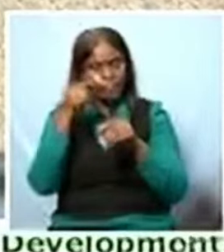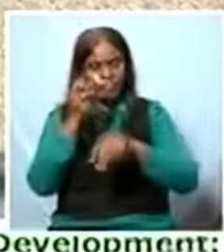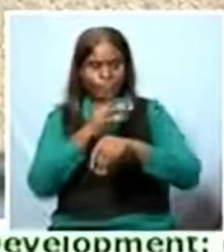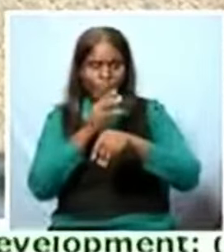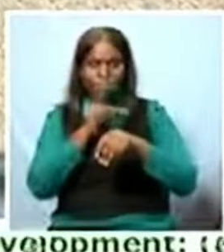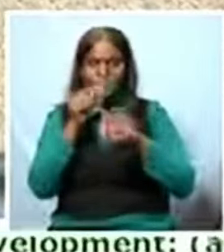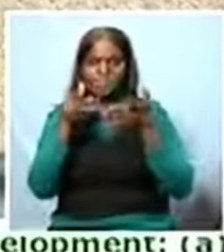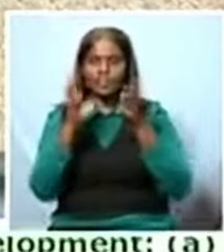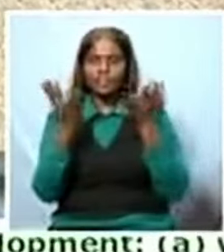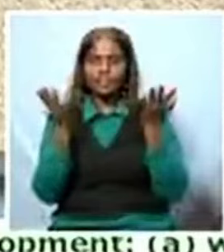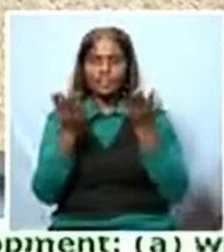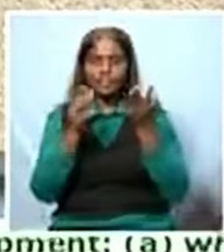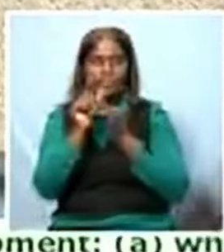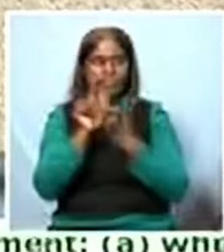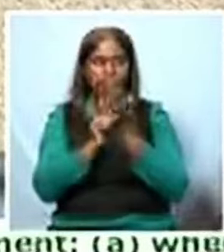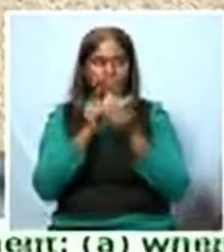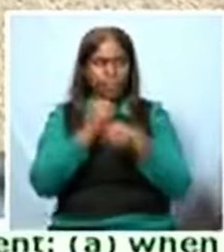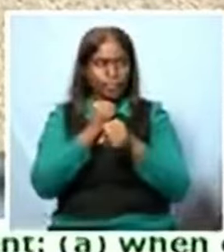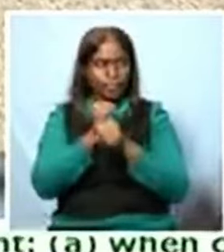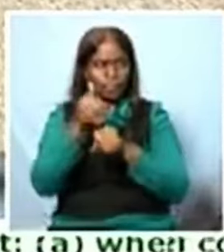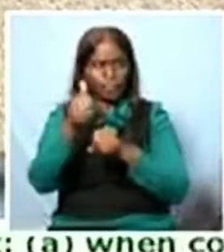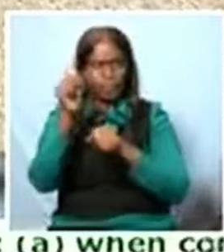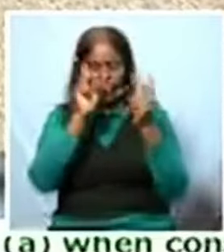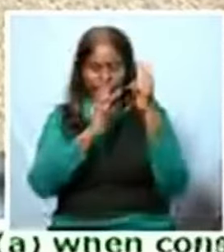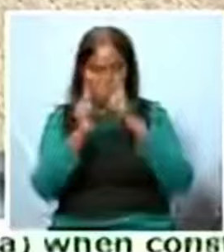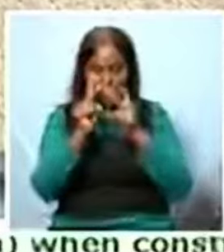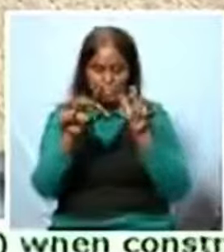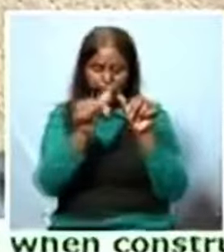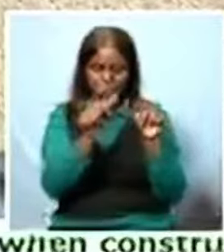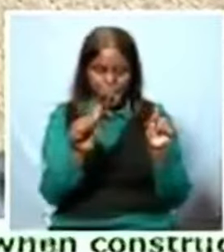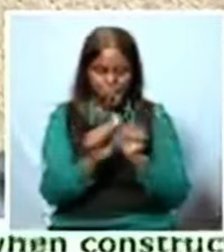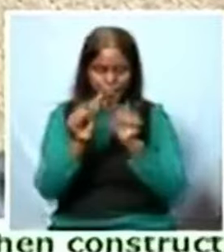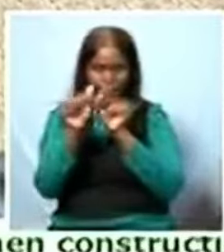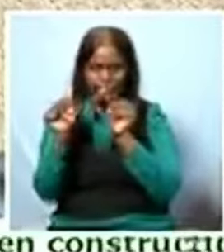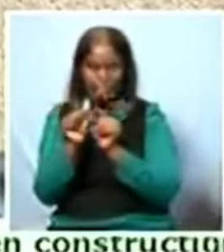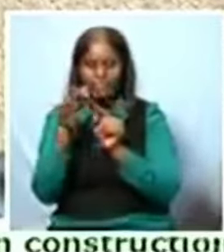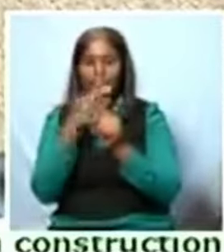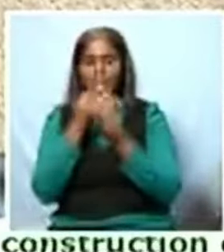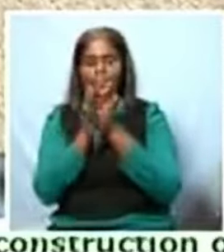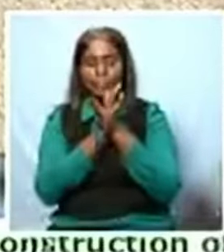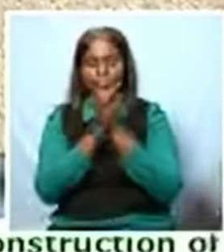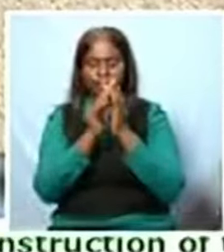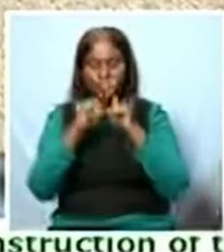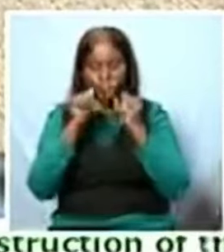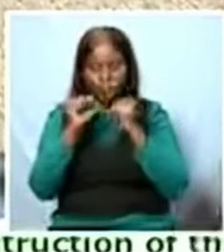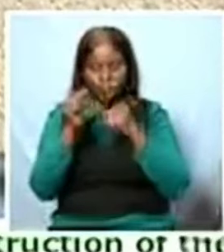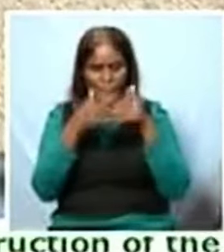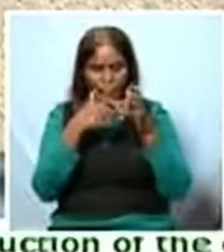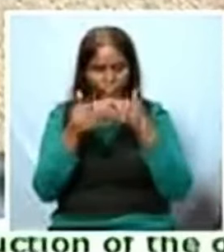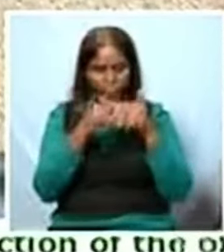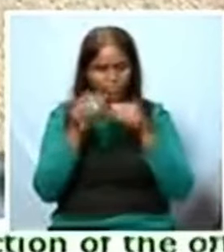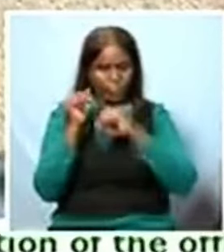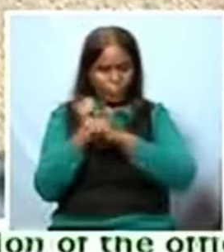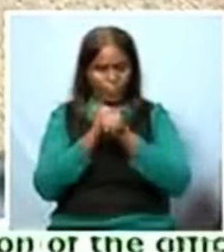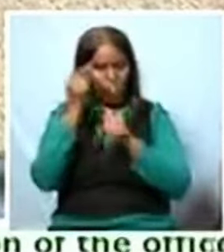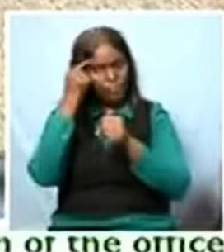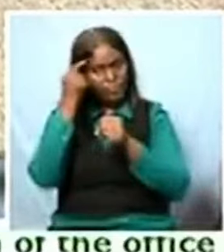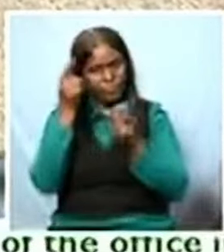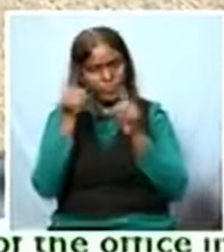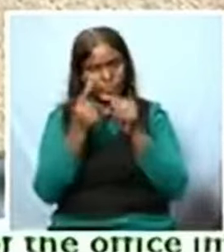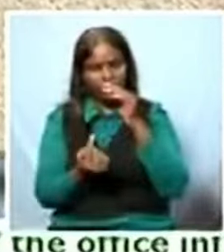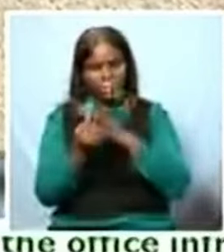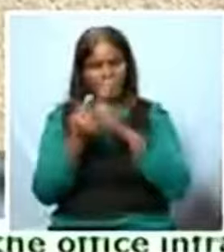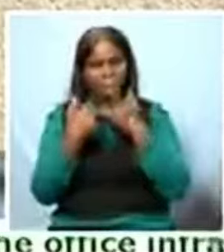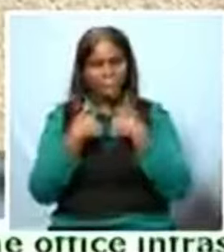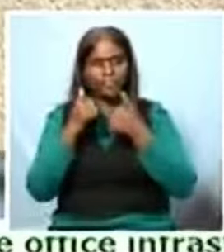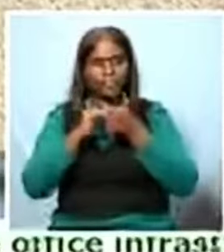not to allow lawmakers to visit the areas of interest so that we can easily defend the government when there's such a